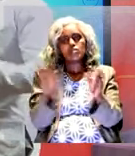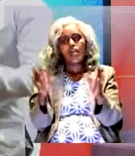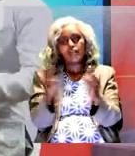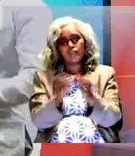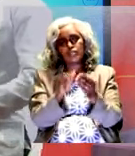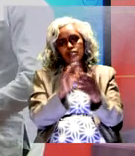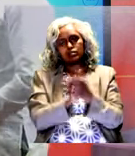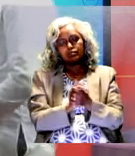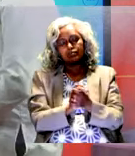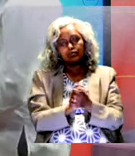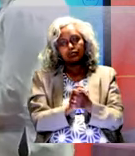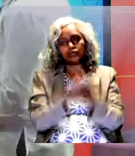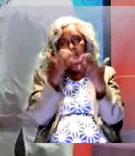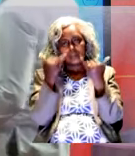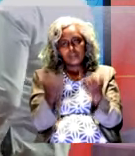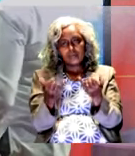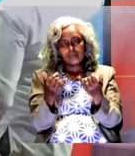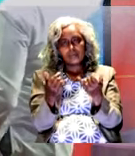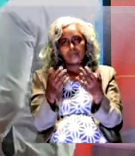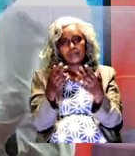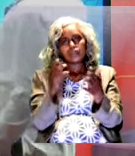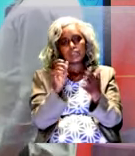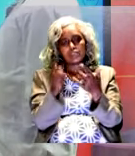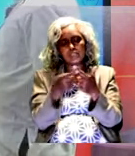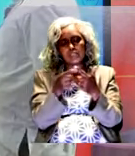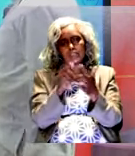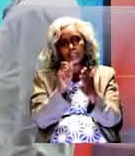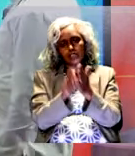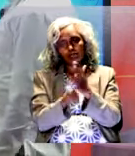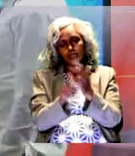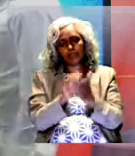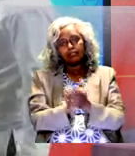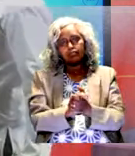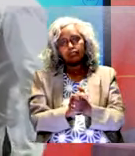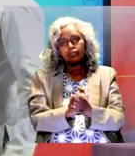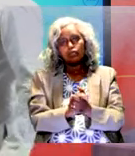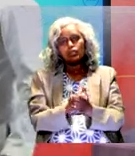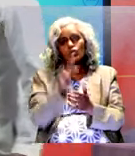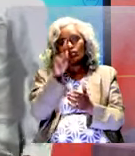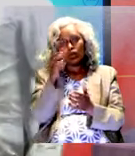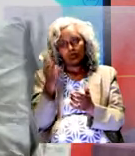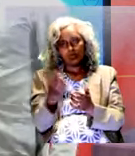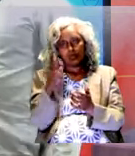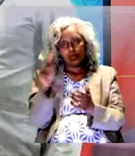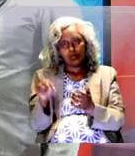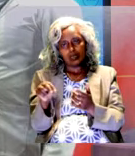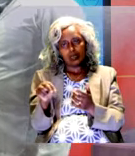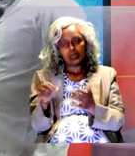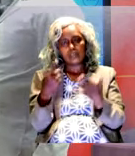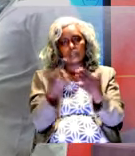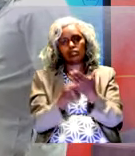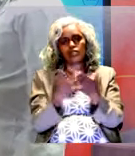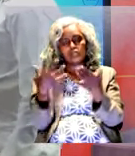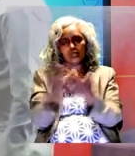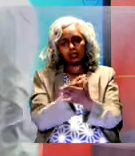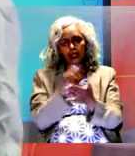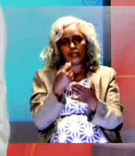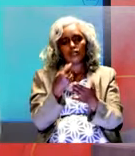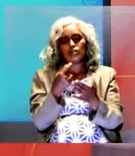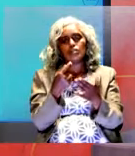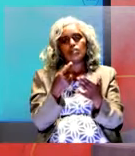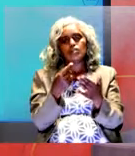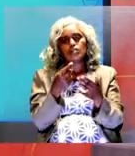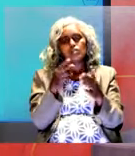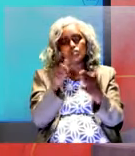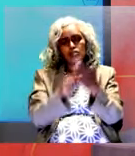always diverges. Now let's see second example. 1 over n. If you take this one, if you